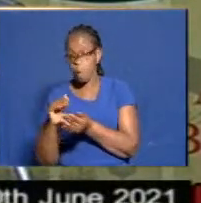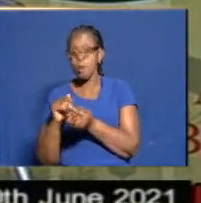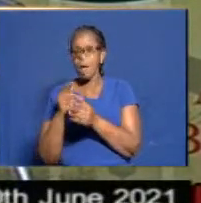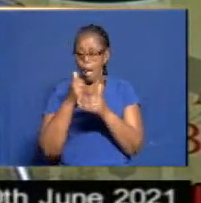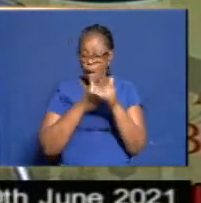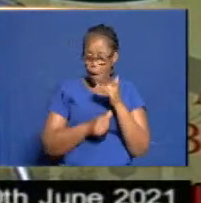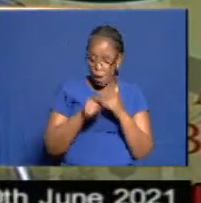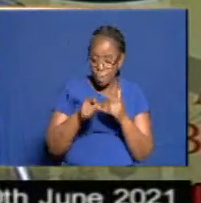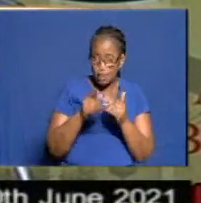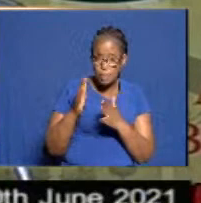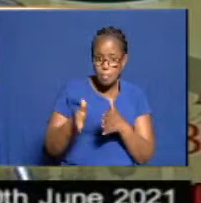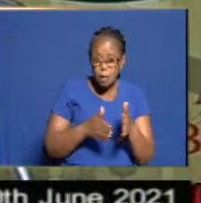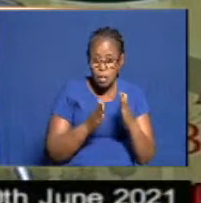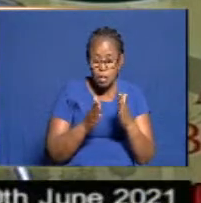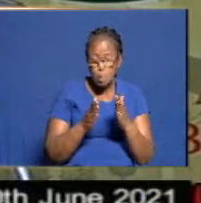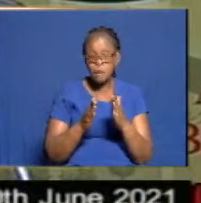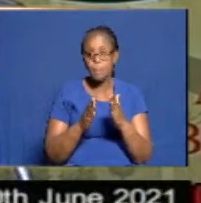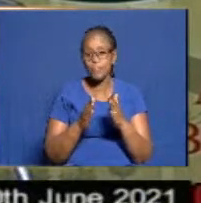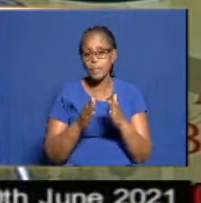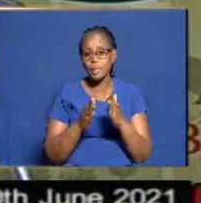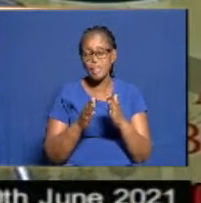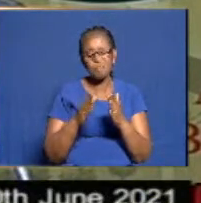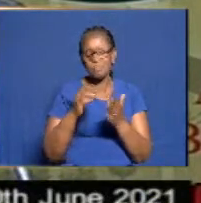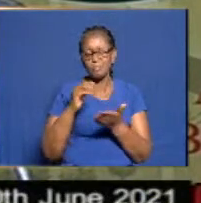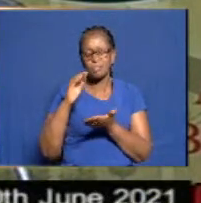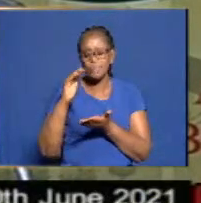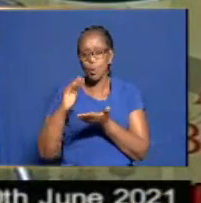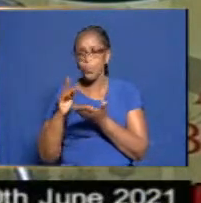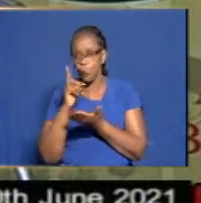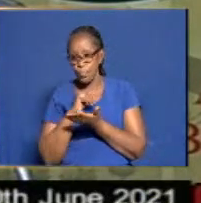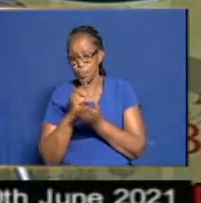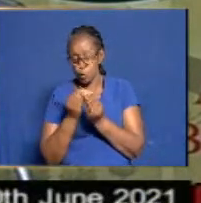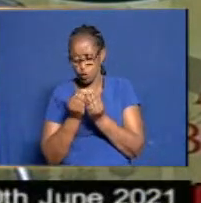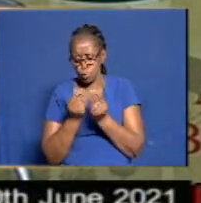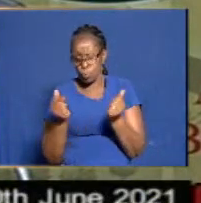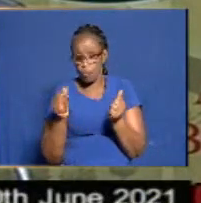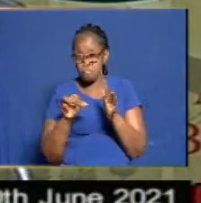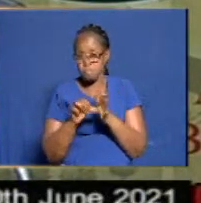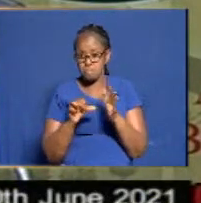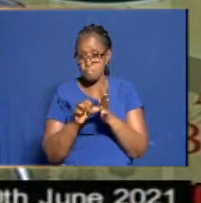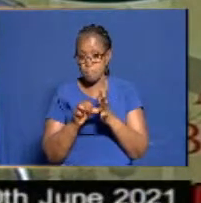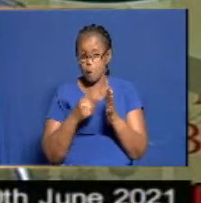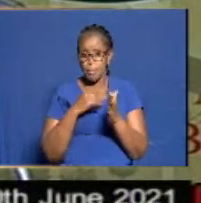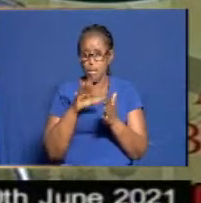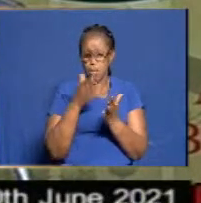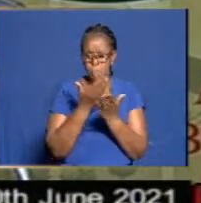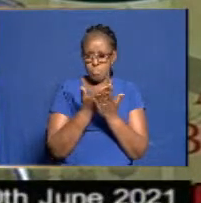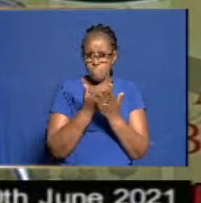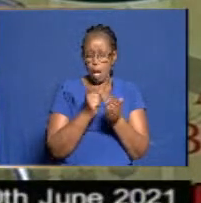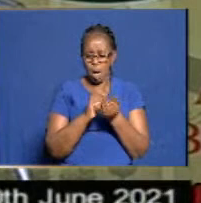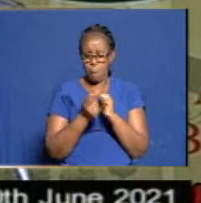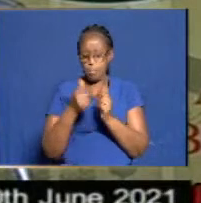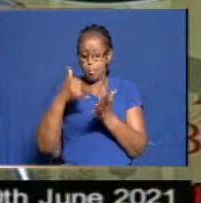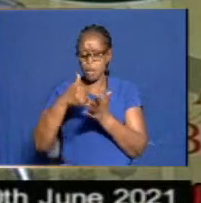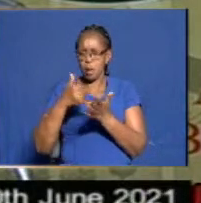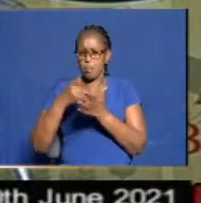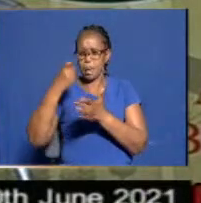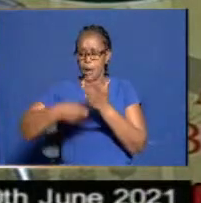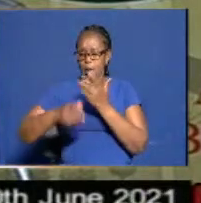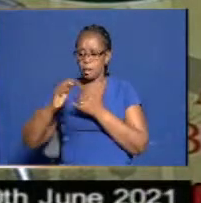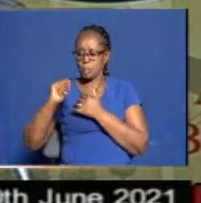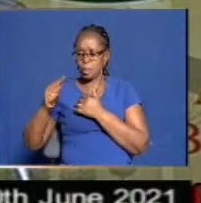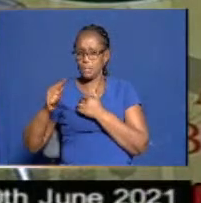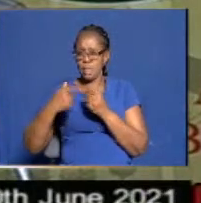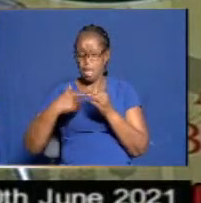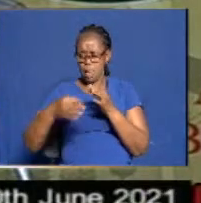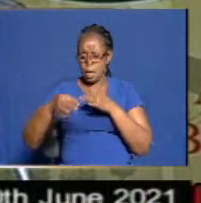method, deduction rarely gets exhausted. In order to cure this problem, I propose to amend the Income Tax Act to replace the